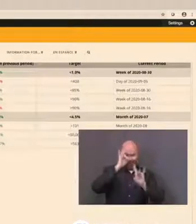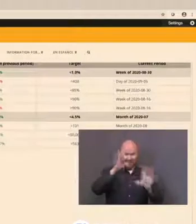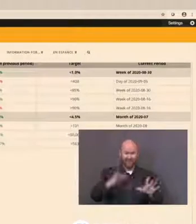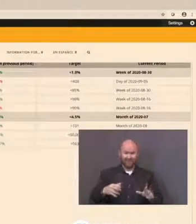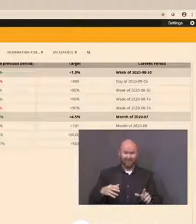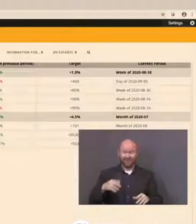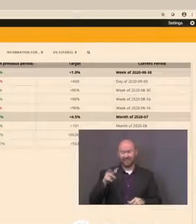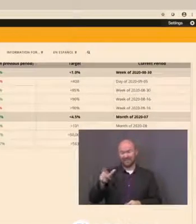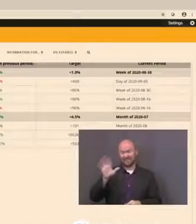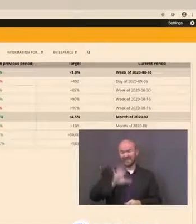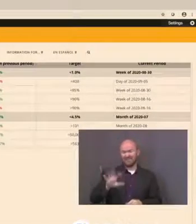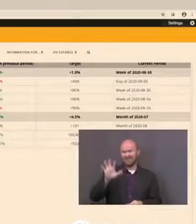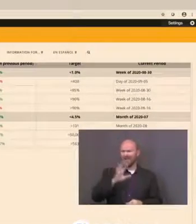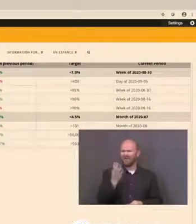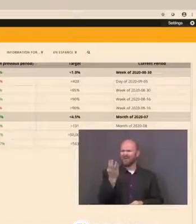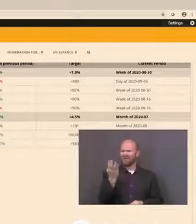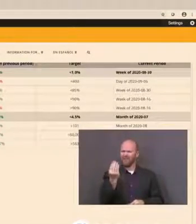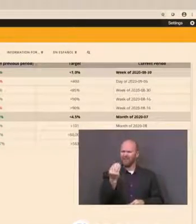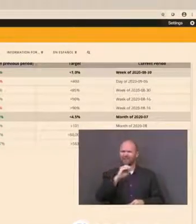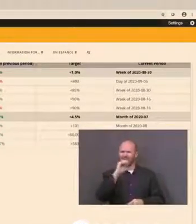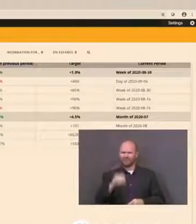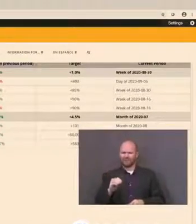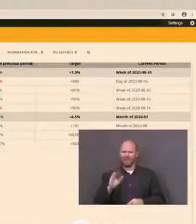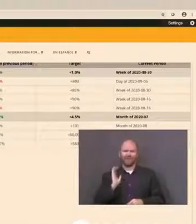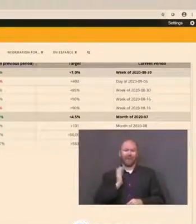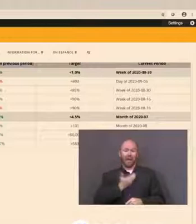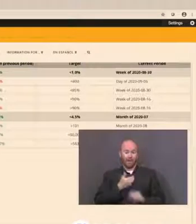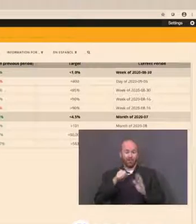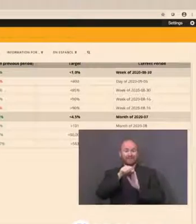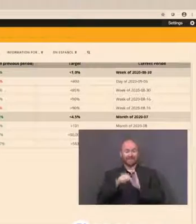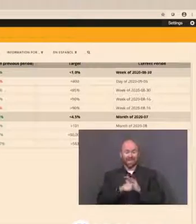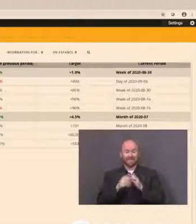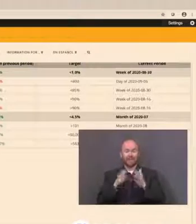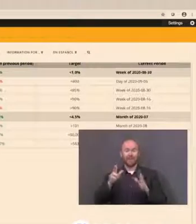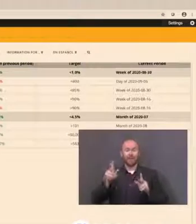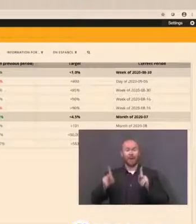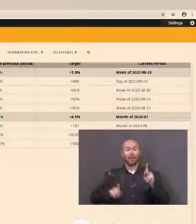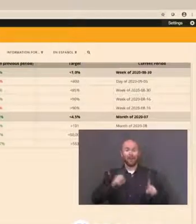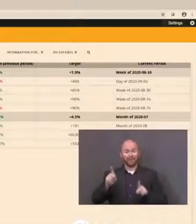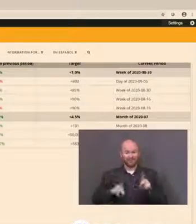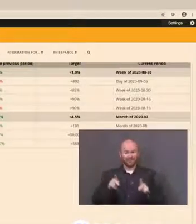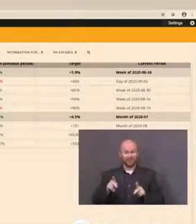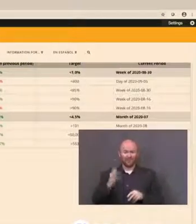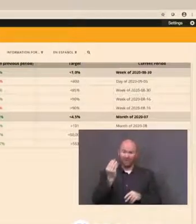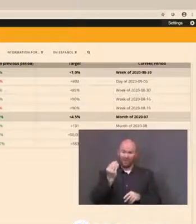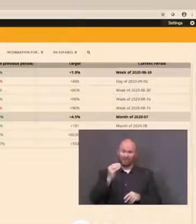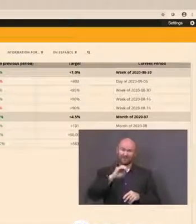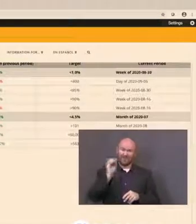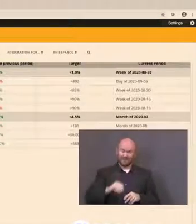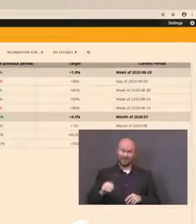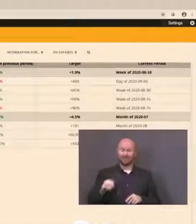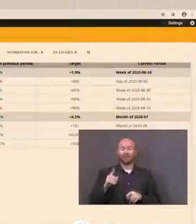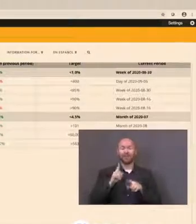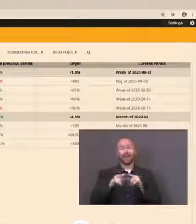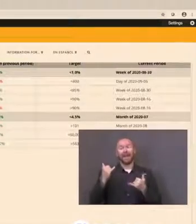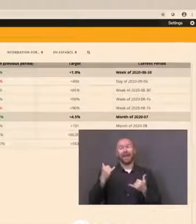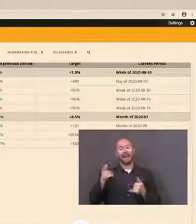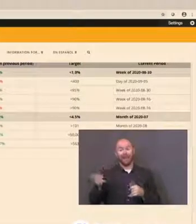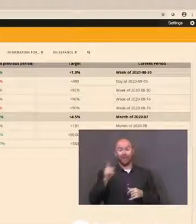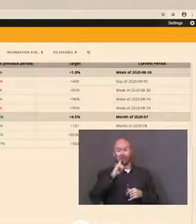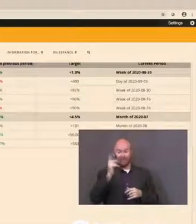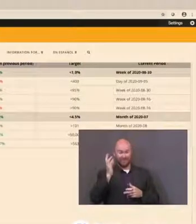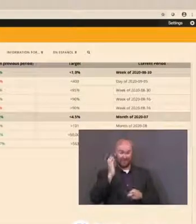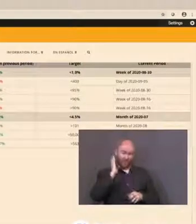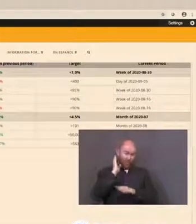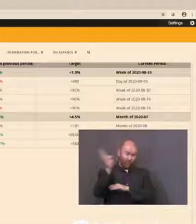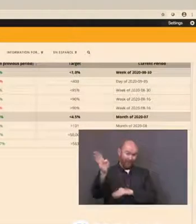about 14% of the population of our state, but they represent, they were over 40% of the cases.